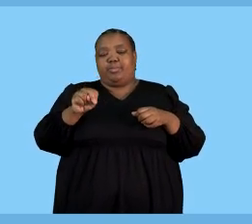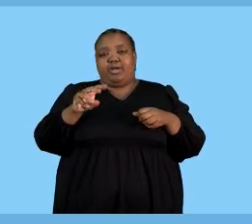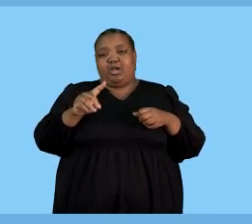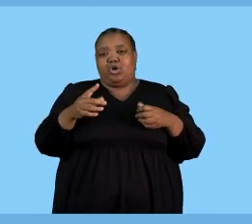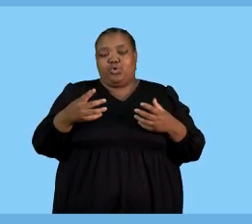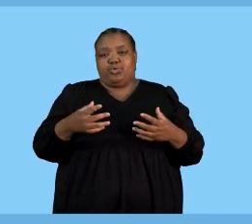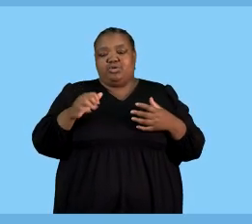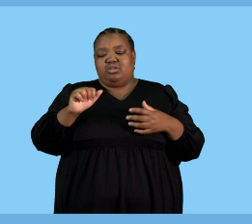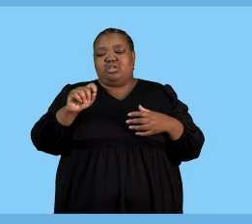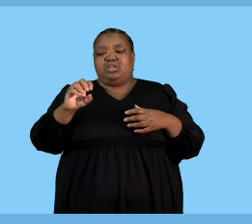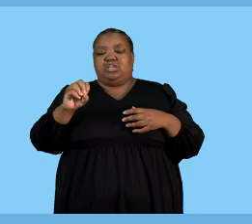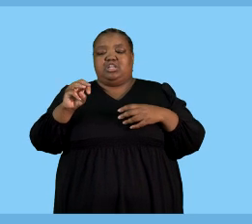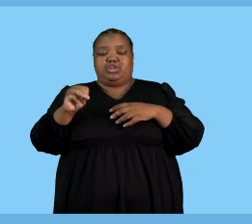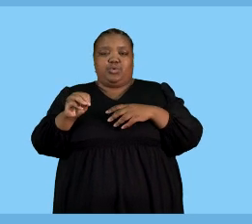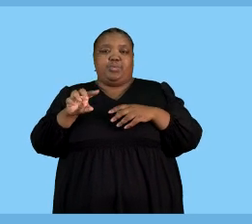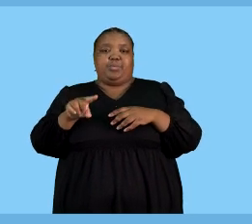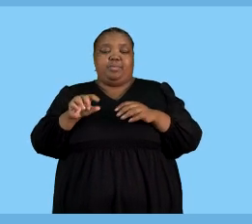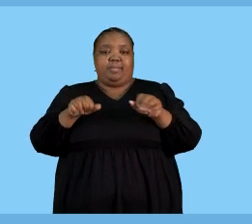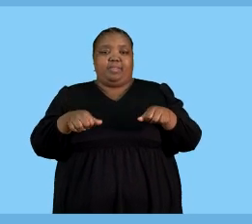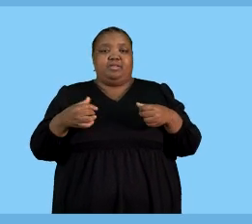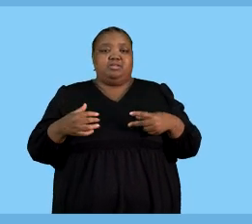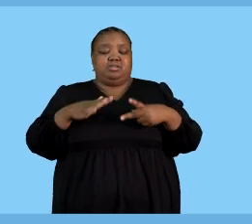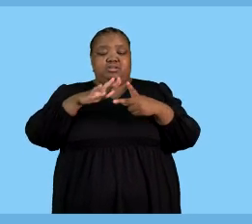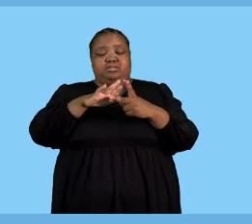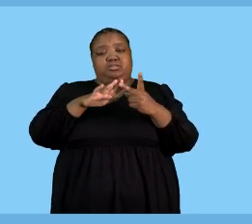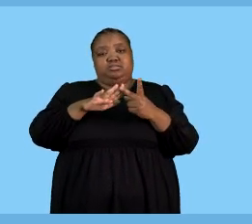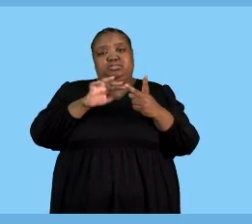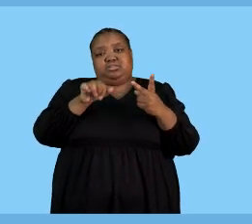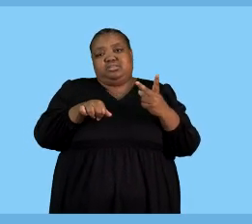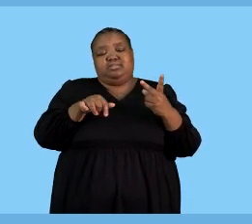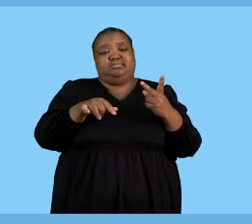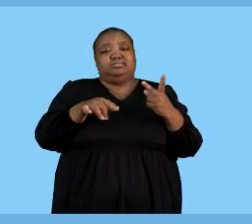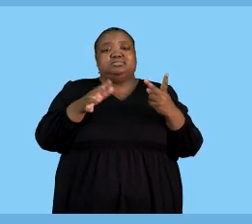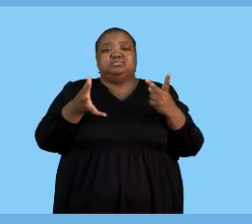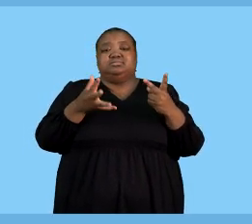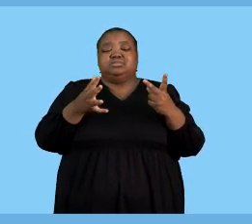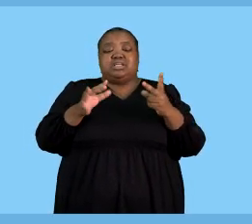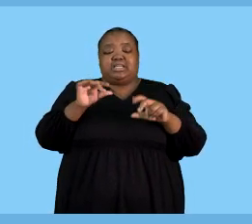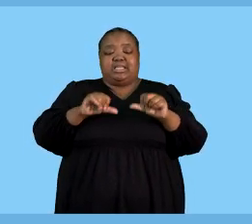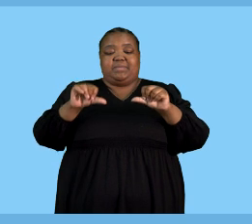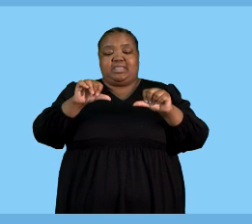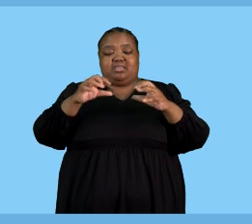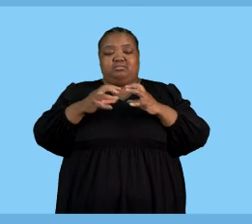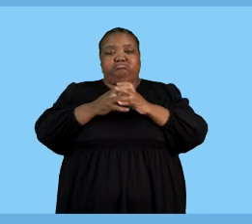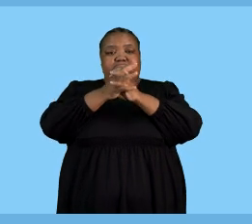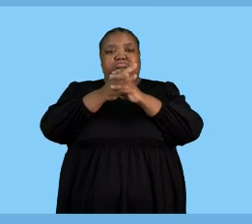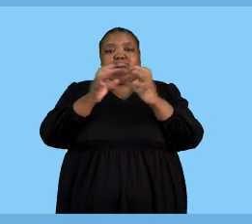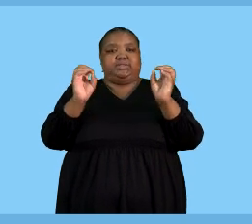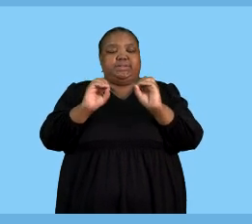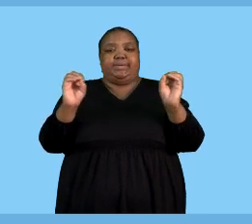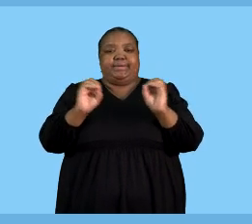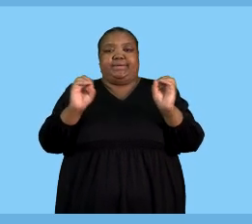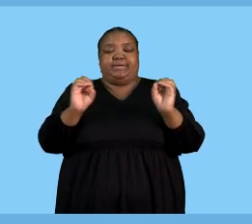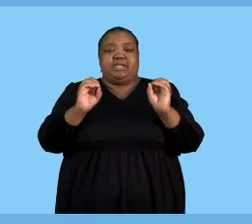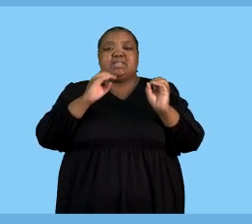our atom there, or our element. However, these two, or this and this, are not chemically